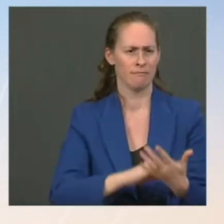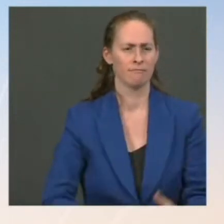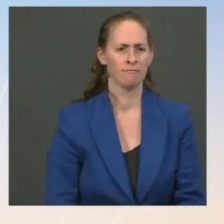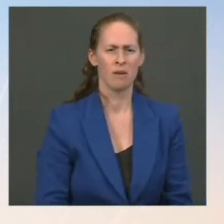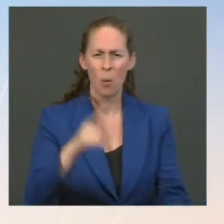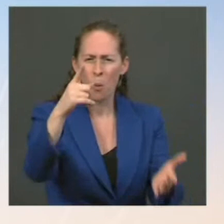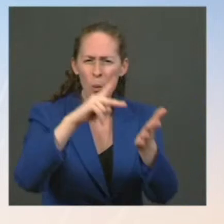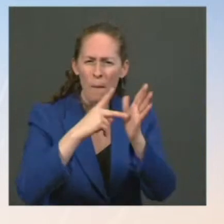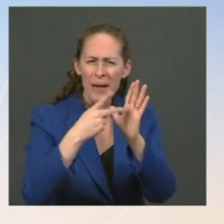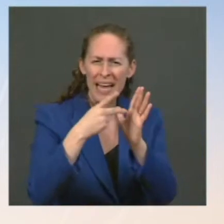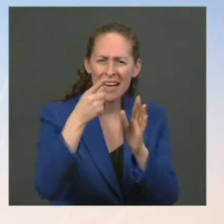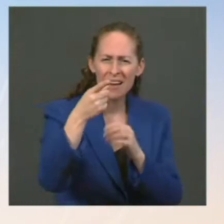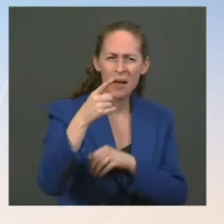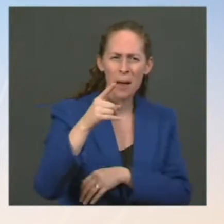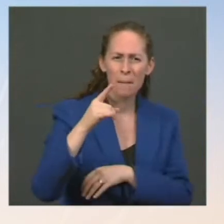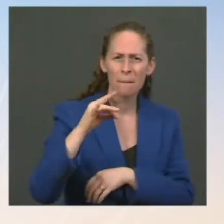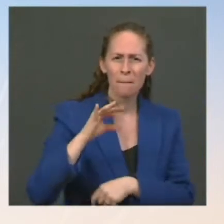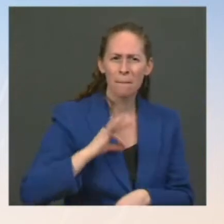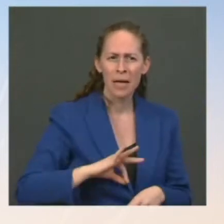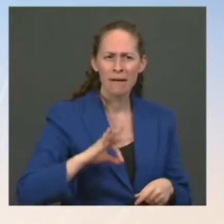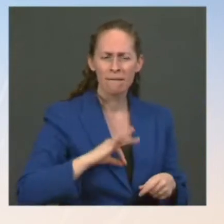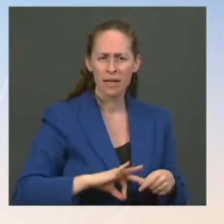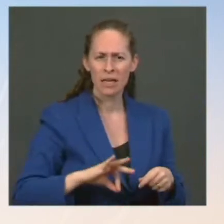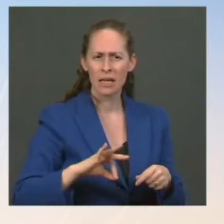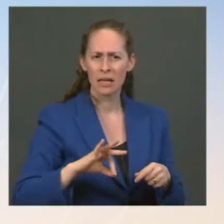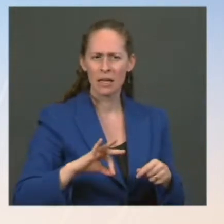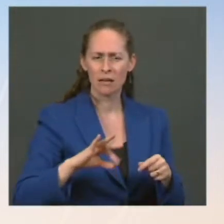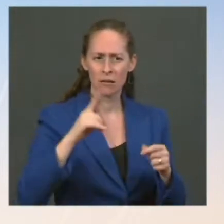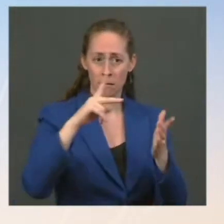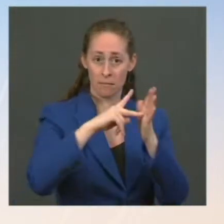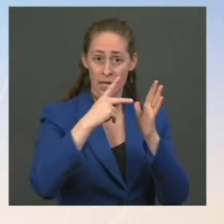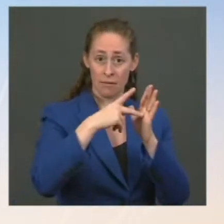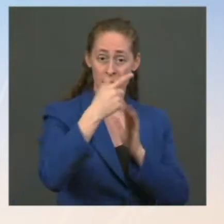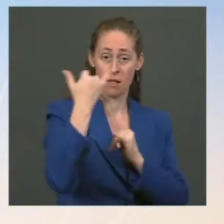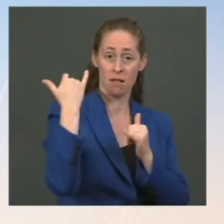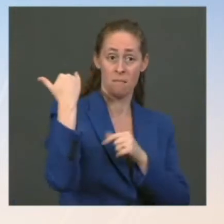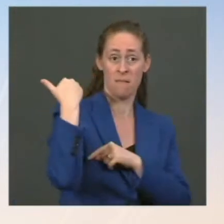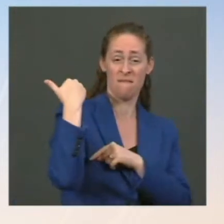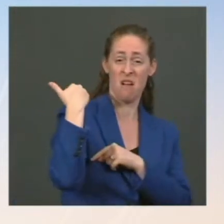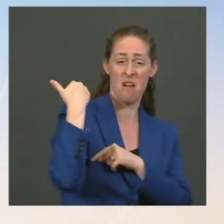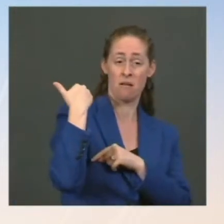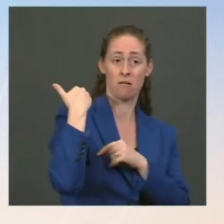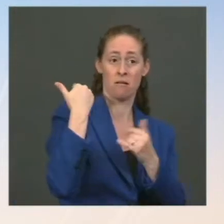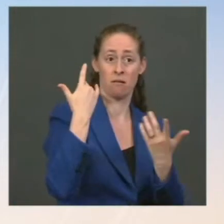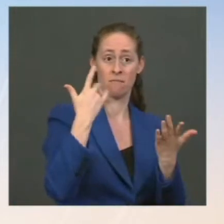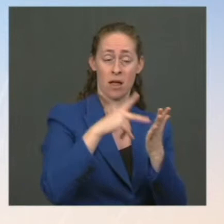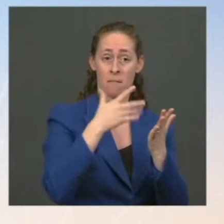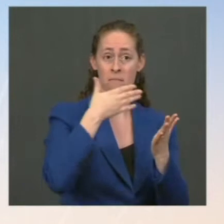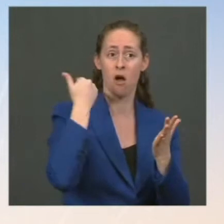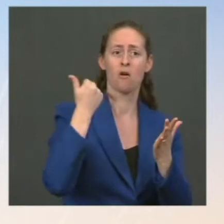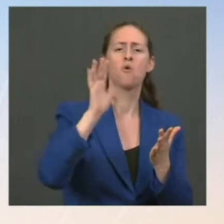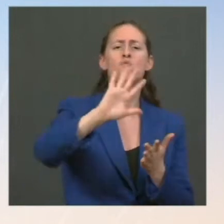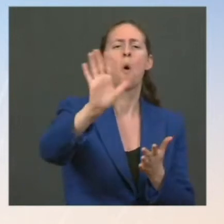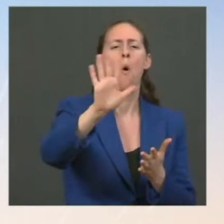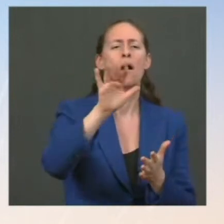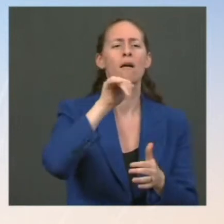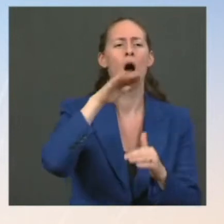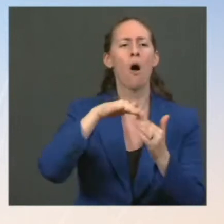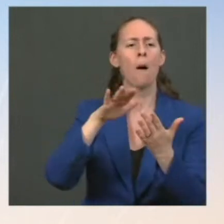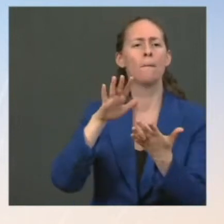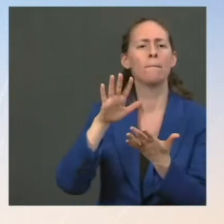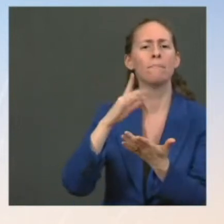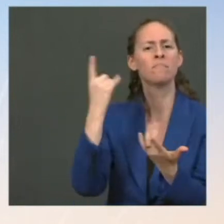than they received back in the last administration? Not on paper, but in reality. The